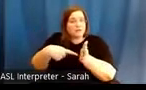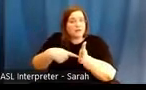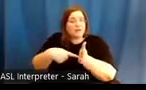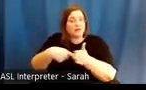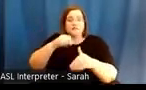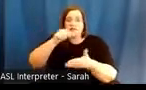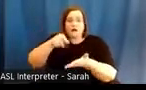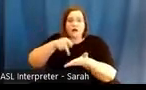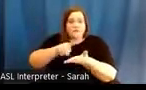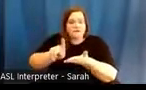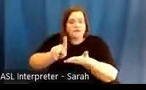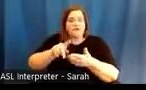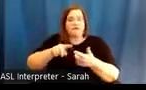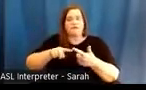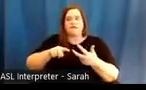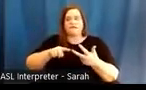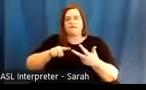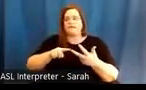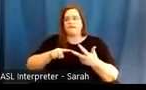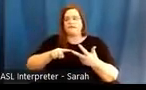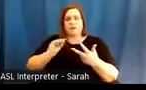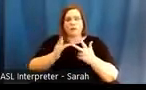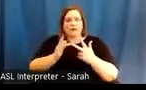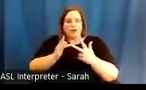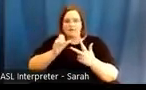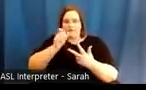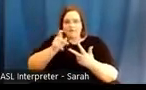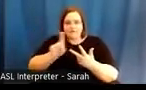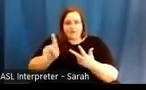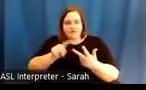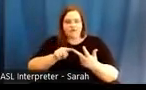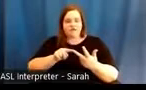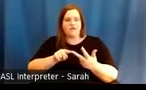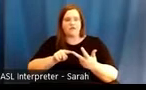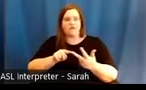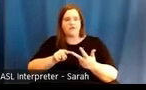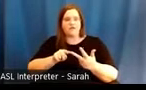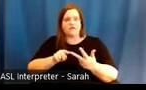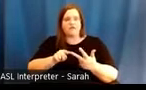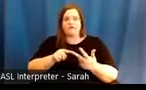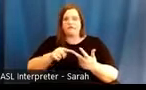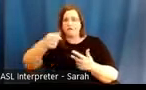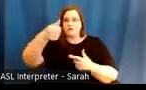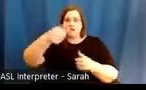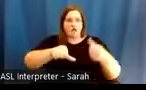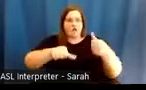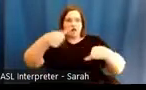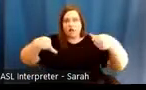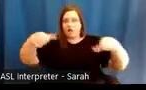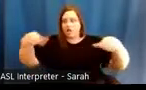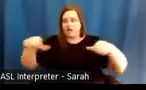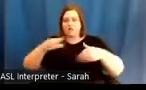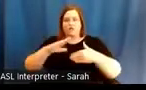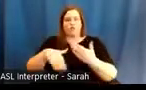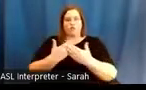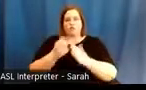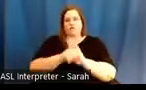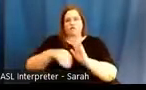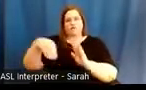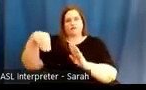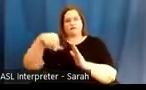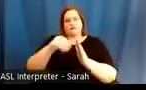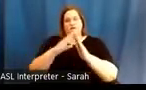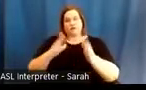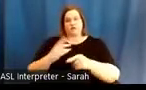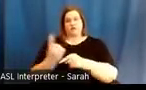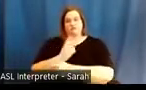or any past internet bills unpaid. We kept getting denied in all of the state funded housing that was suitable for